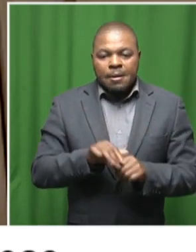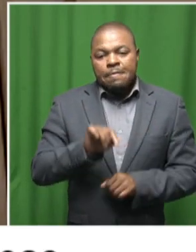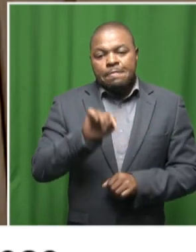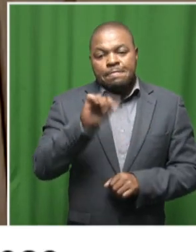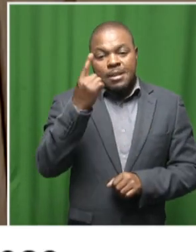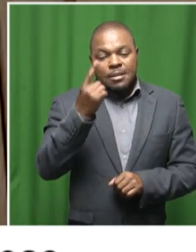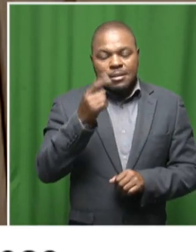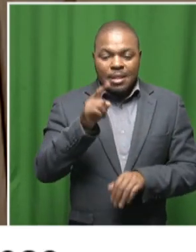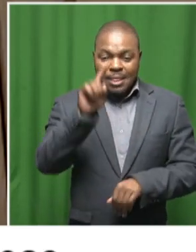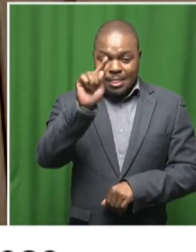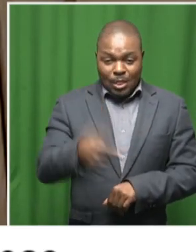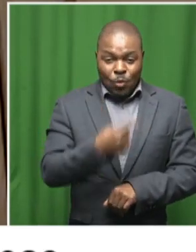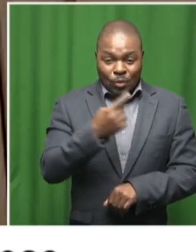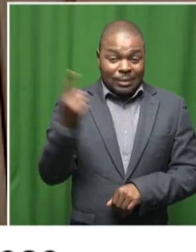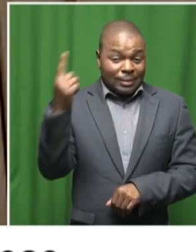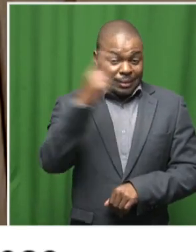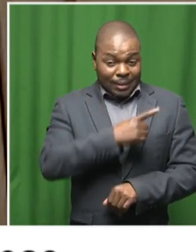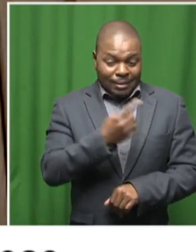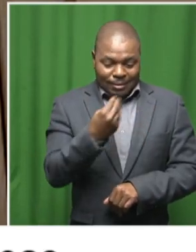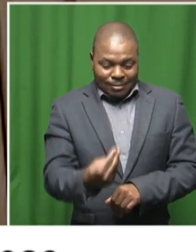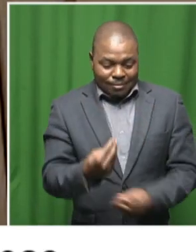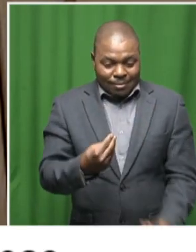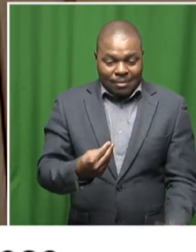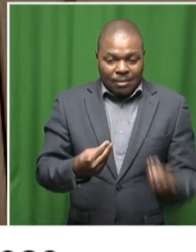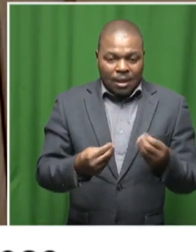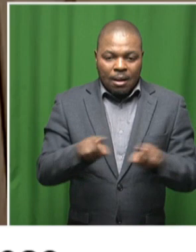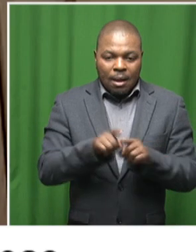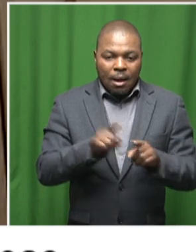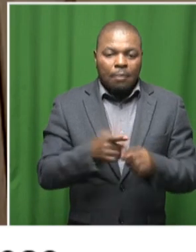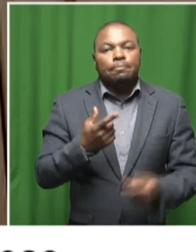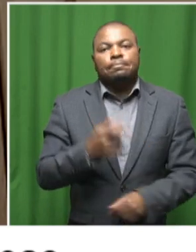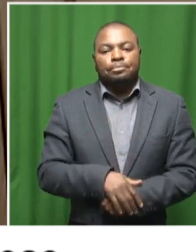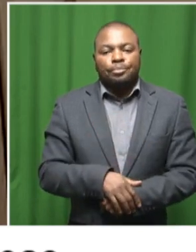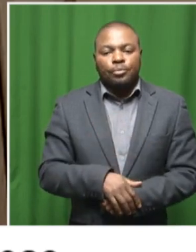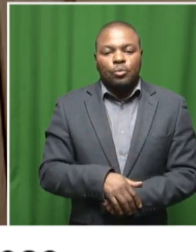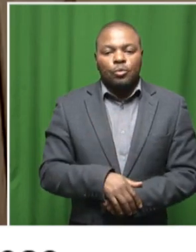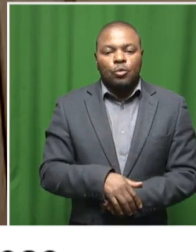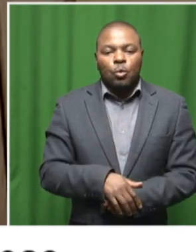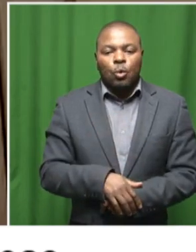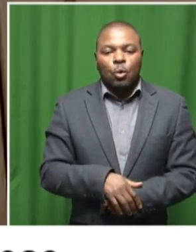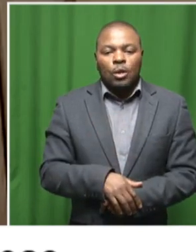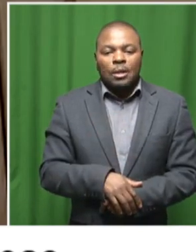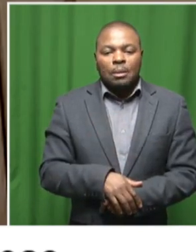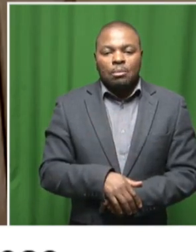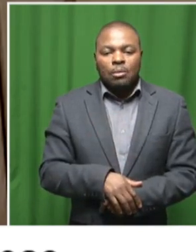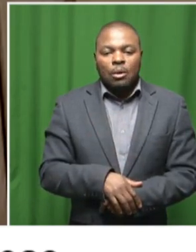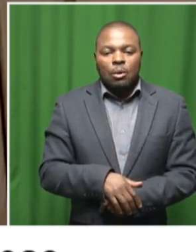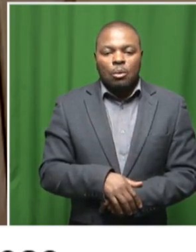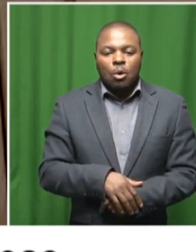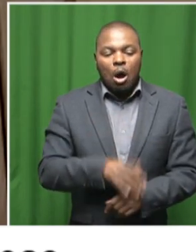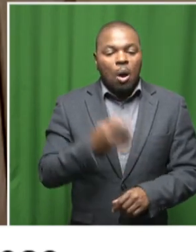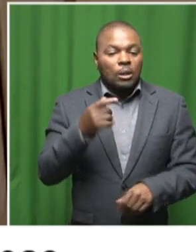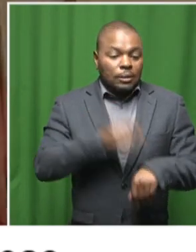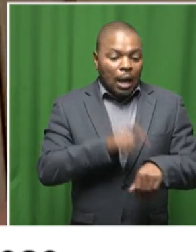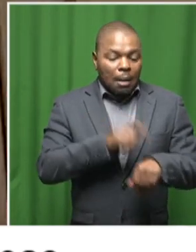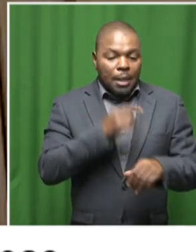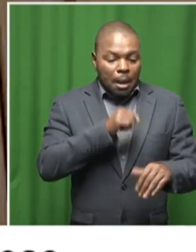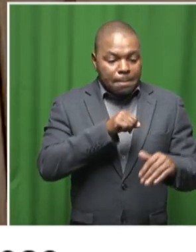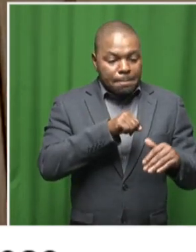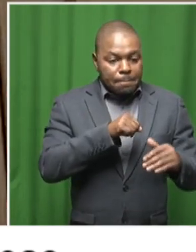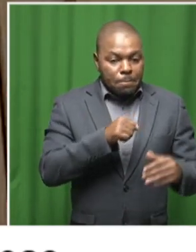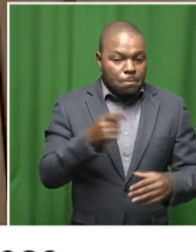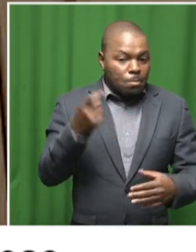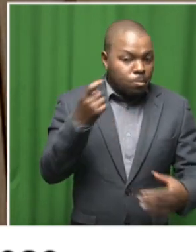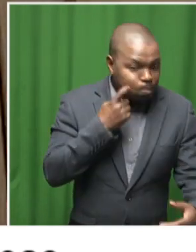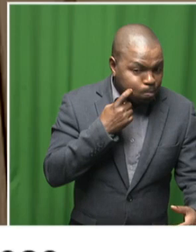1,000 days of a child. So this is from the day of conceive, day one